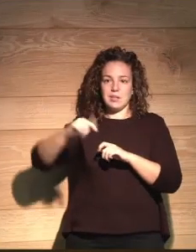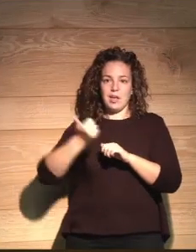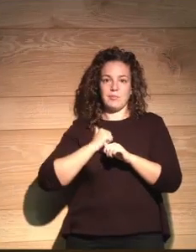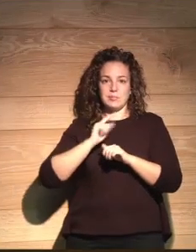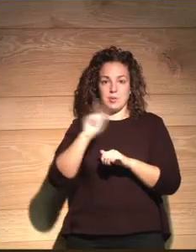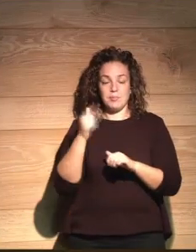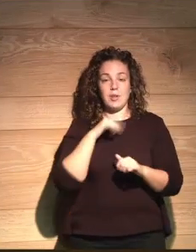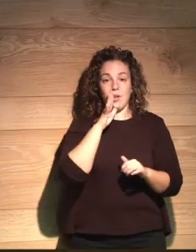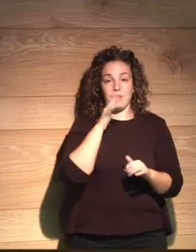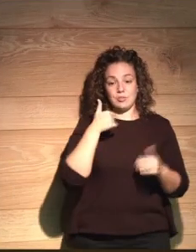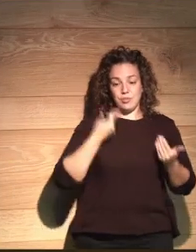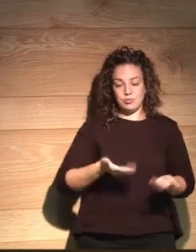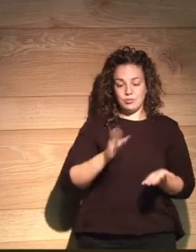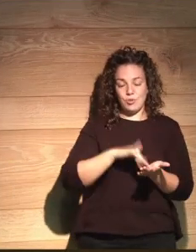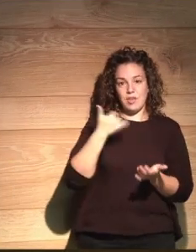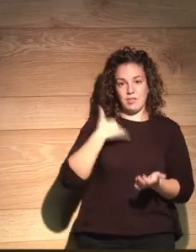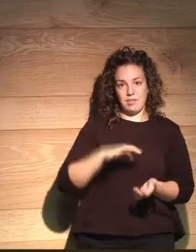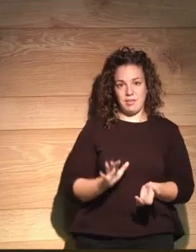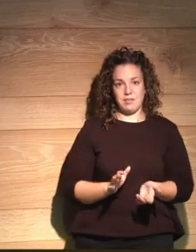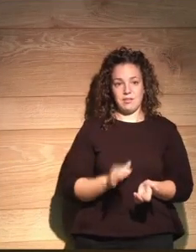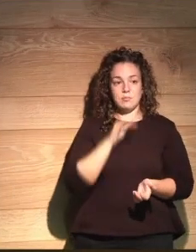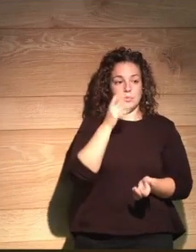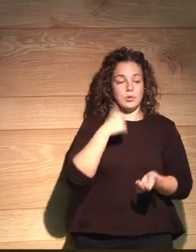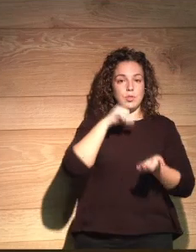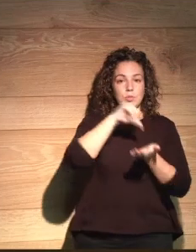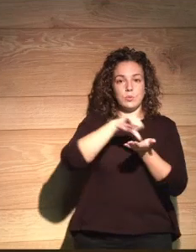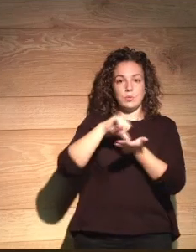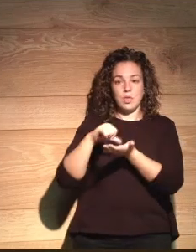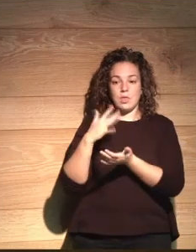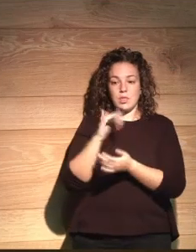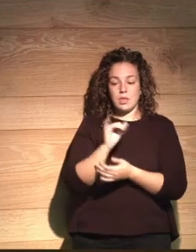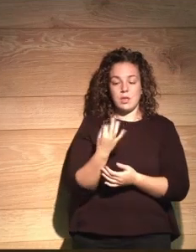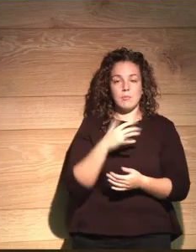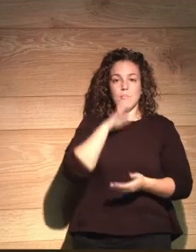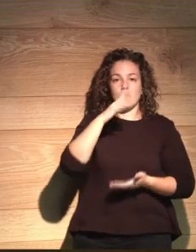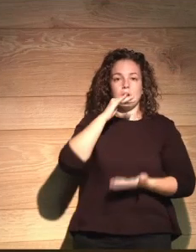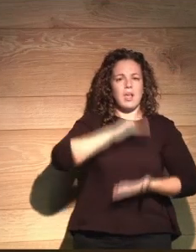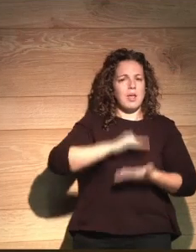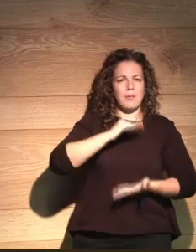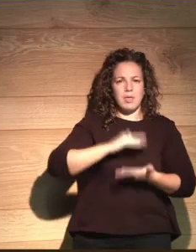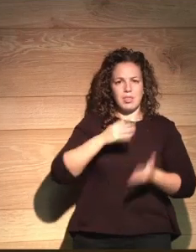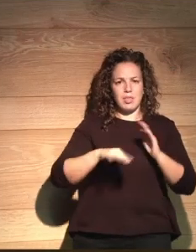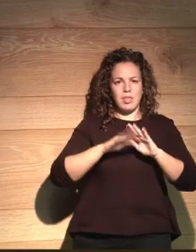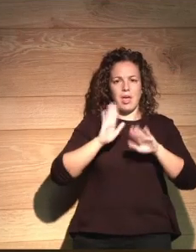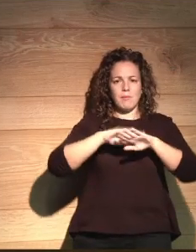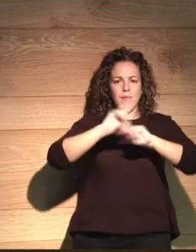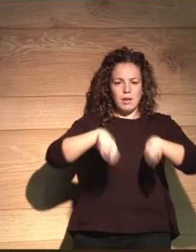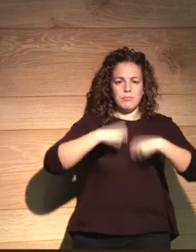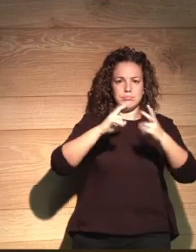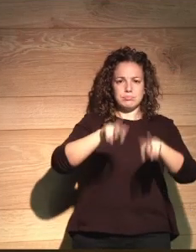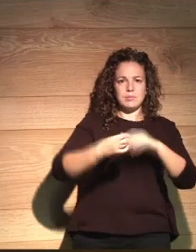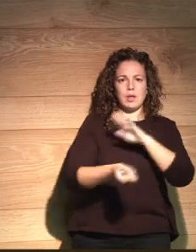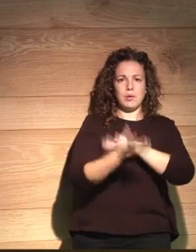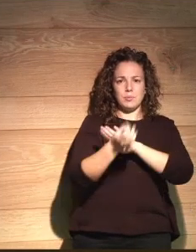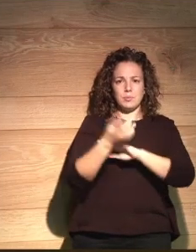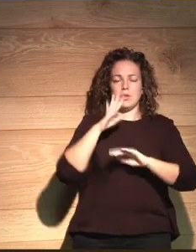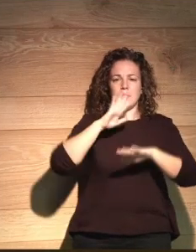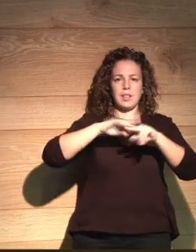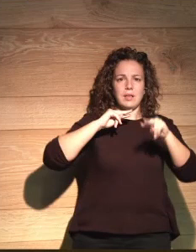this is what I try to mean. But cities have a continuous capacity